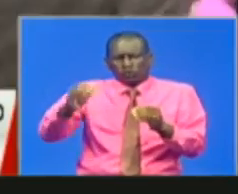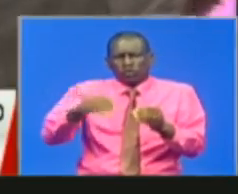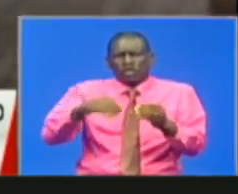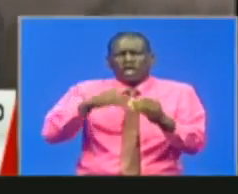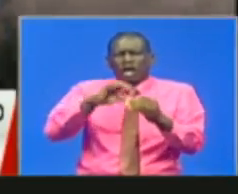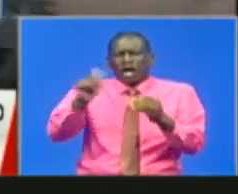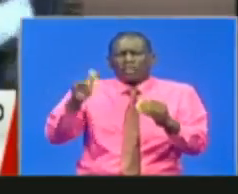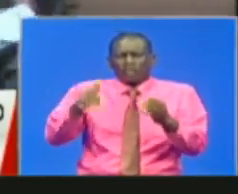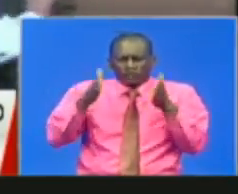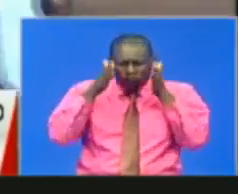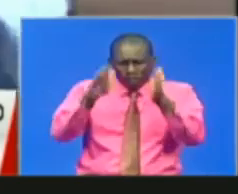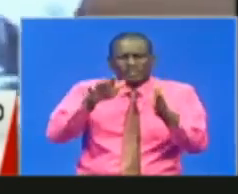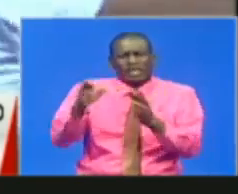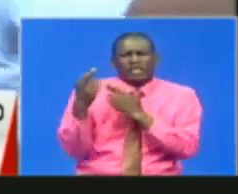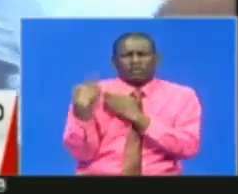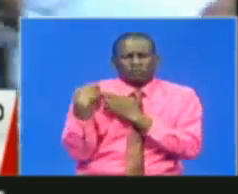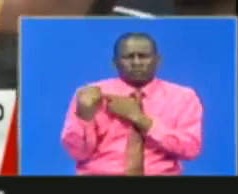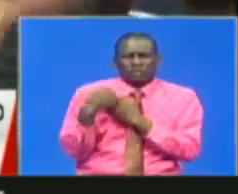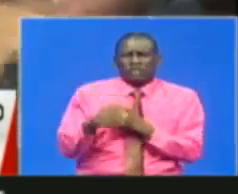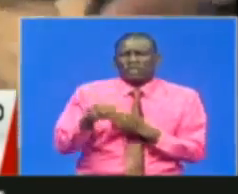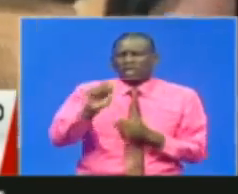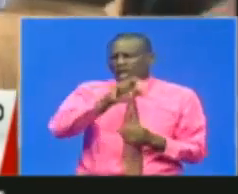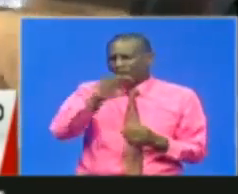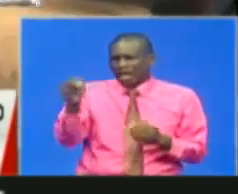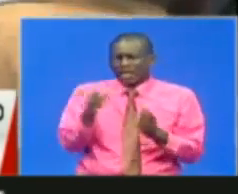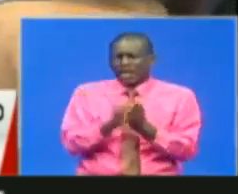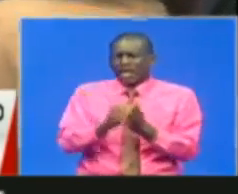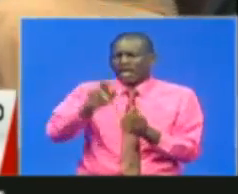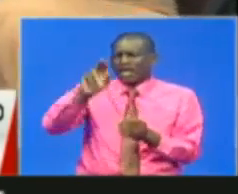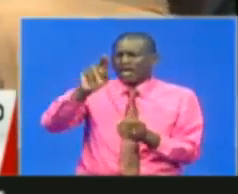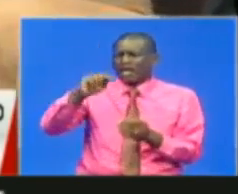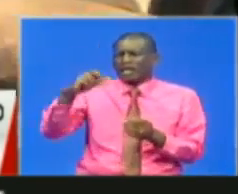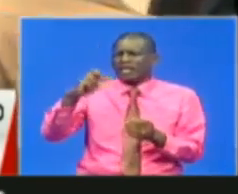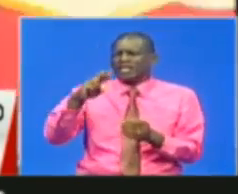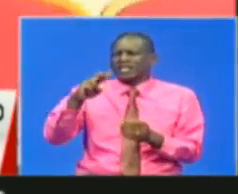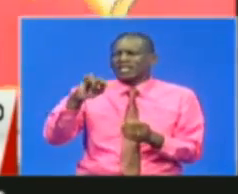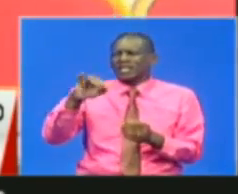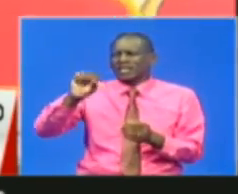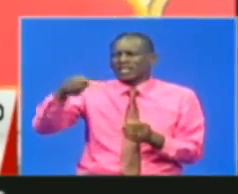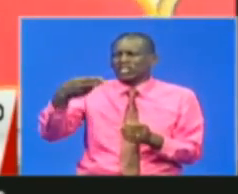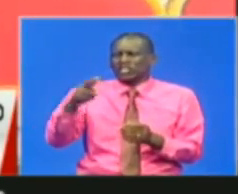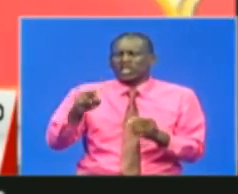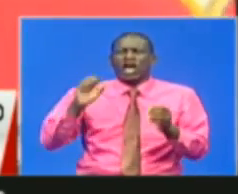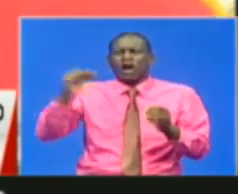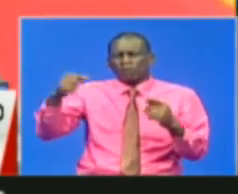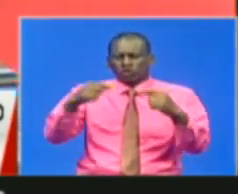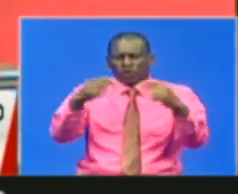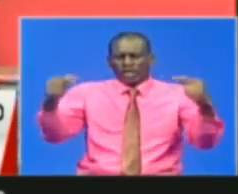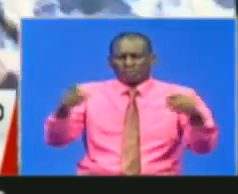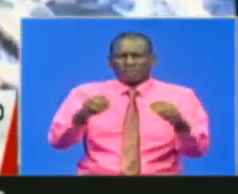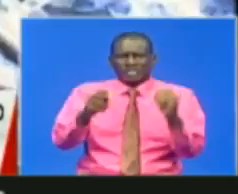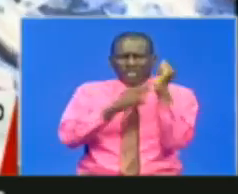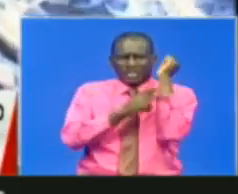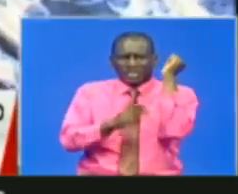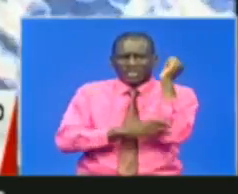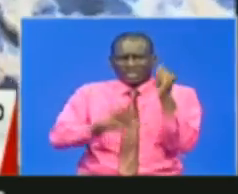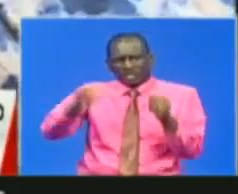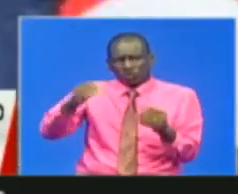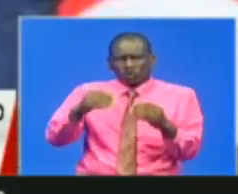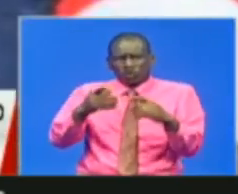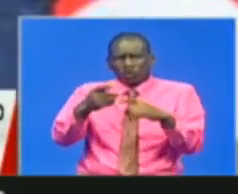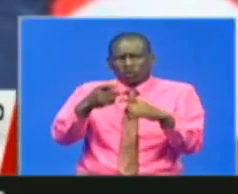role. Waiguru and Ngirichi have remained political enemies in Kirinyaga County ever since the